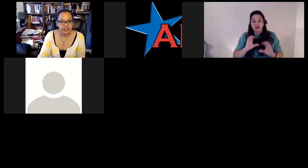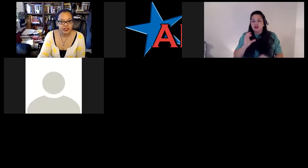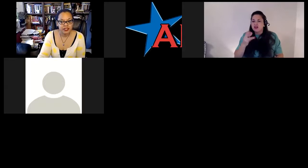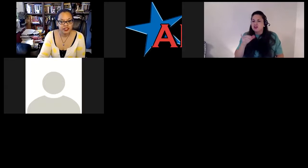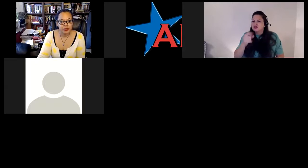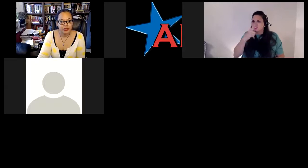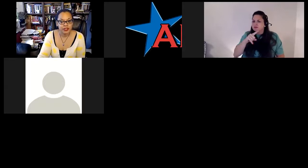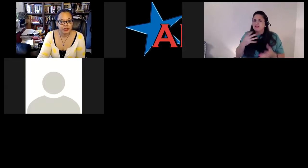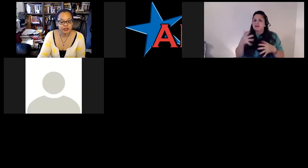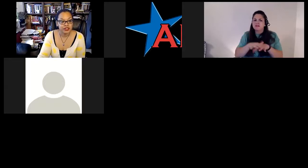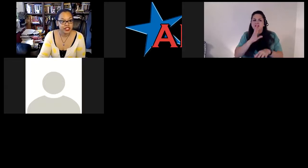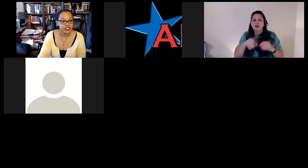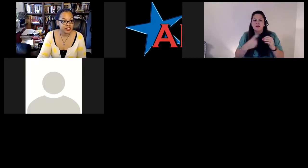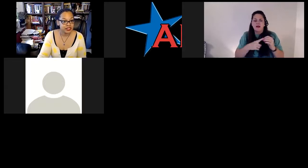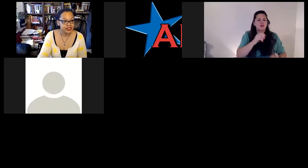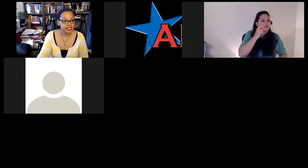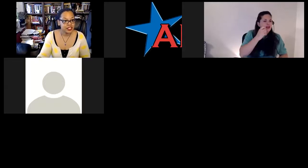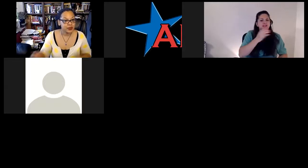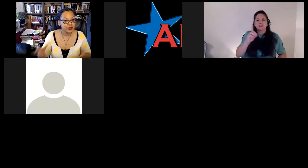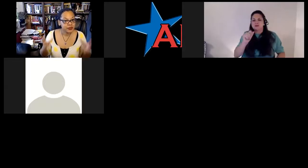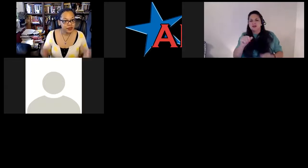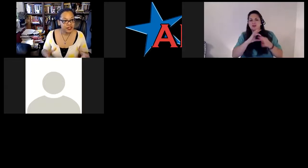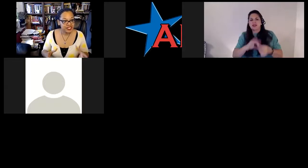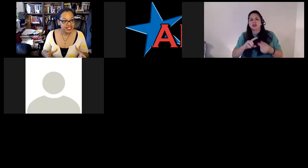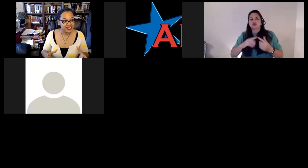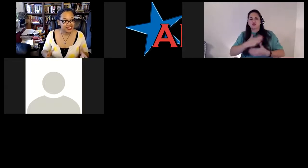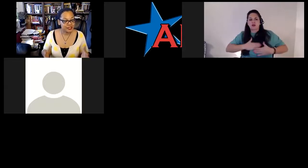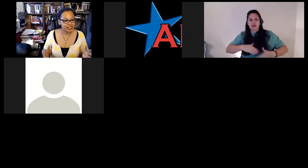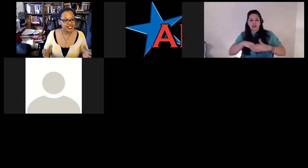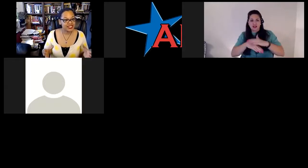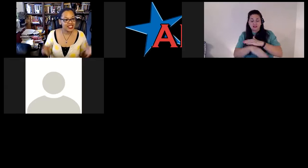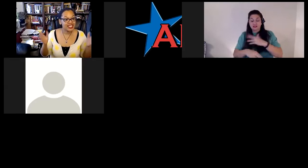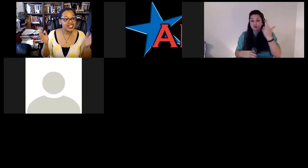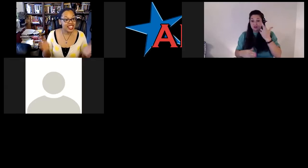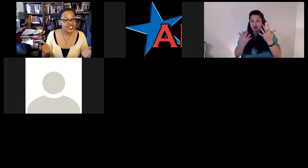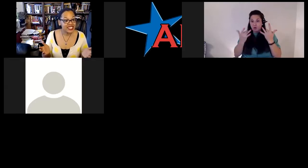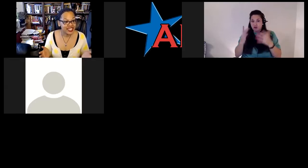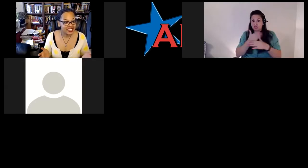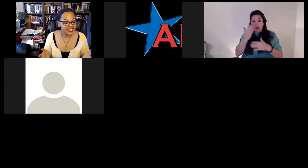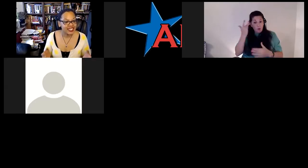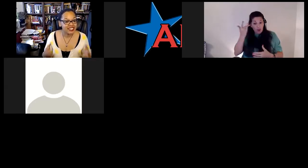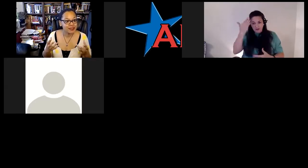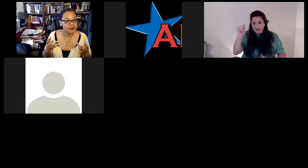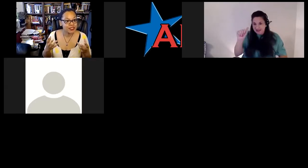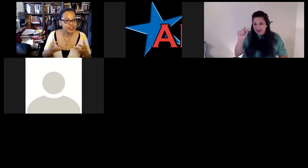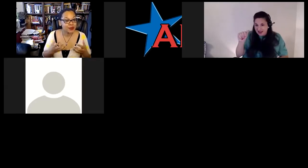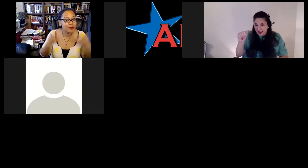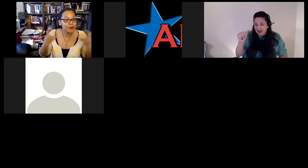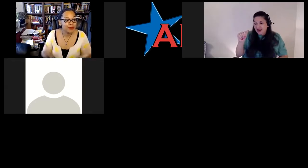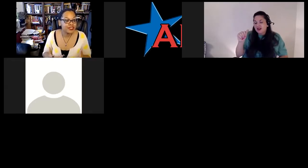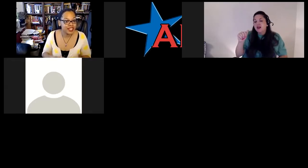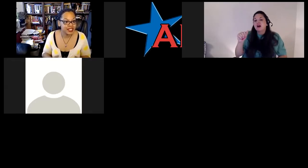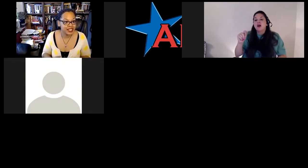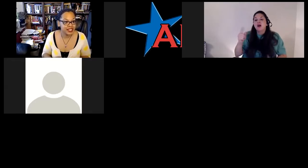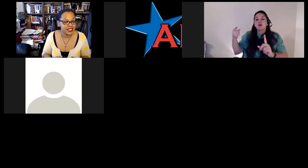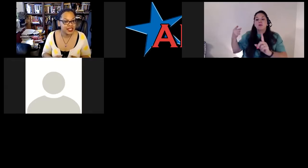intersection of race and disability when it comes to recreation access? So the reason why I wanted to share this is because the ADA is the whole point